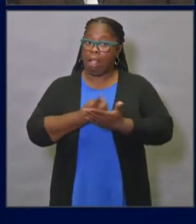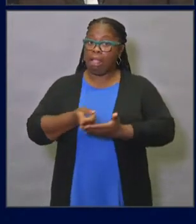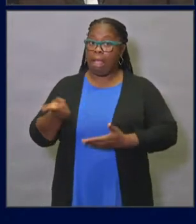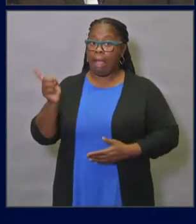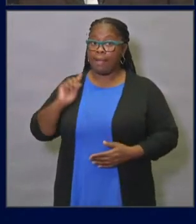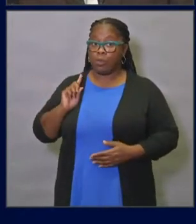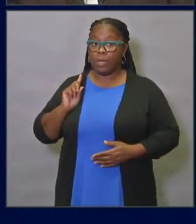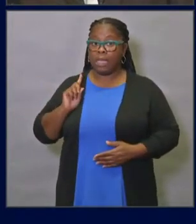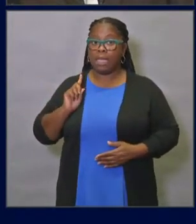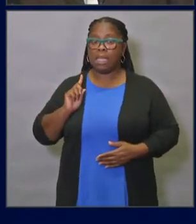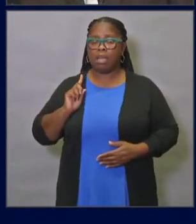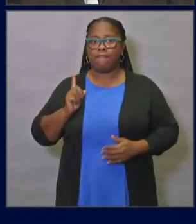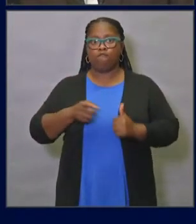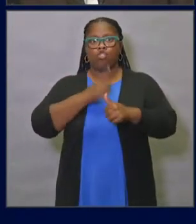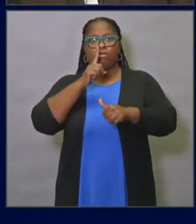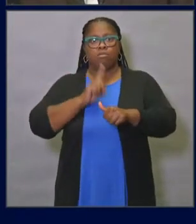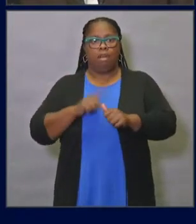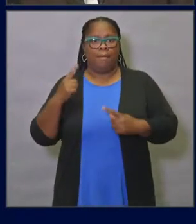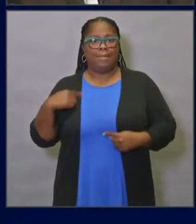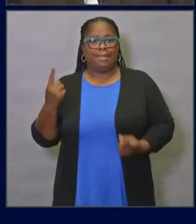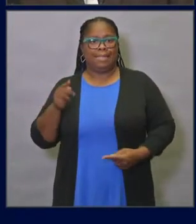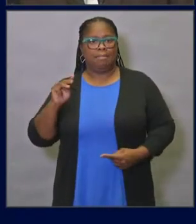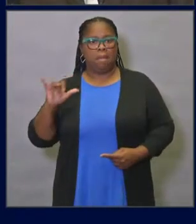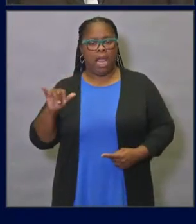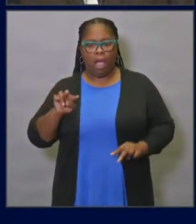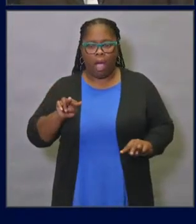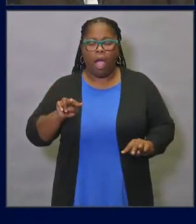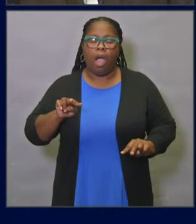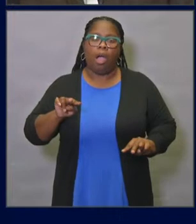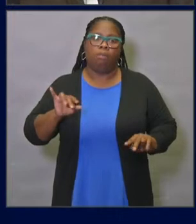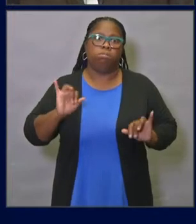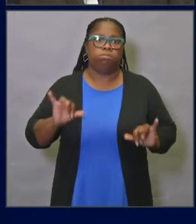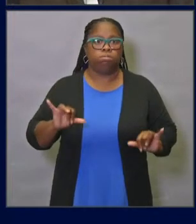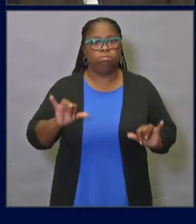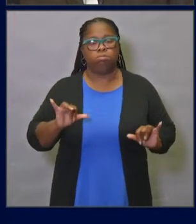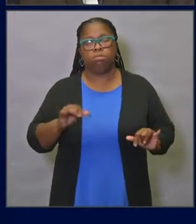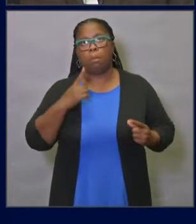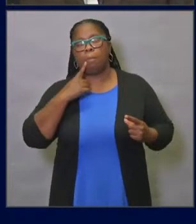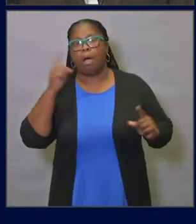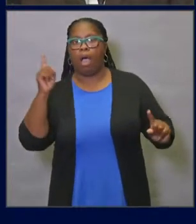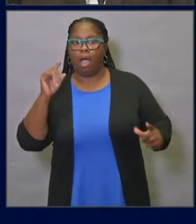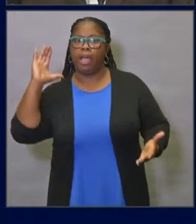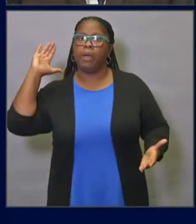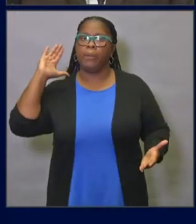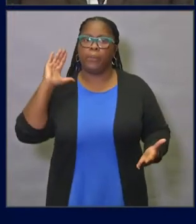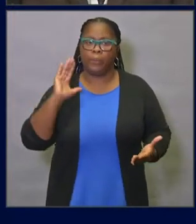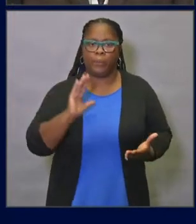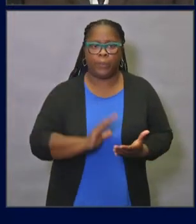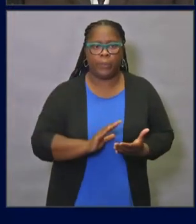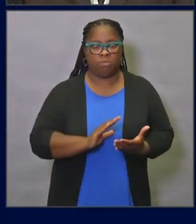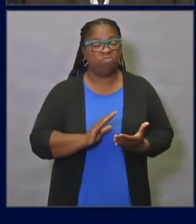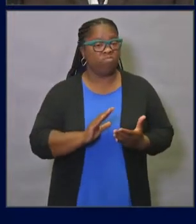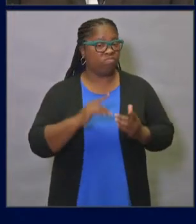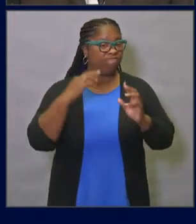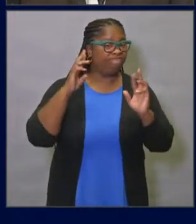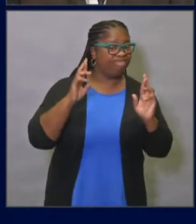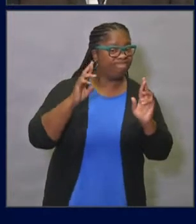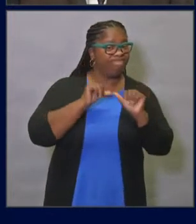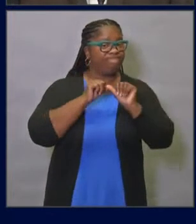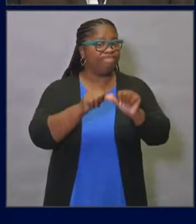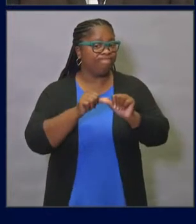point since the end of May, and we're hopeful that we will continue to see this downward trend in transmission. If we can go to the next slide.